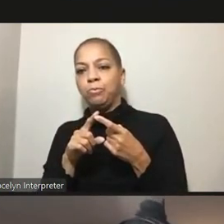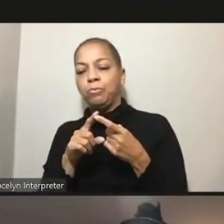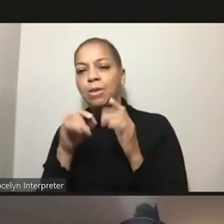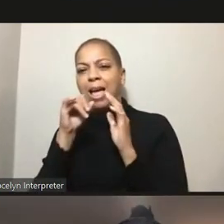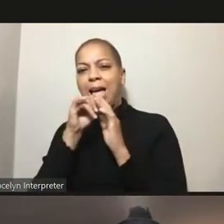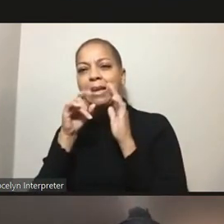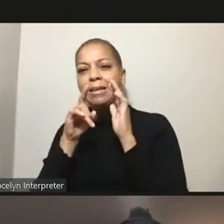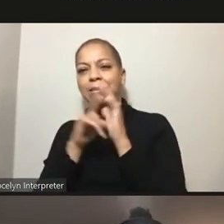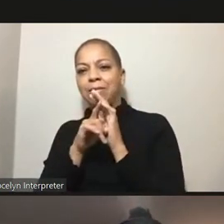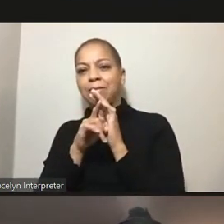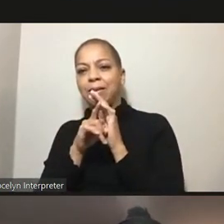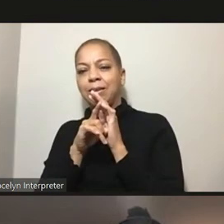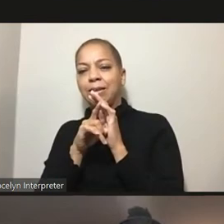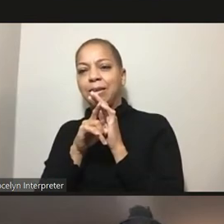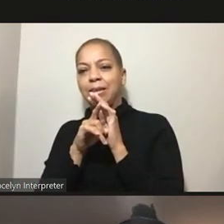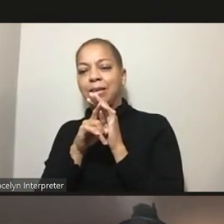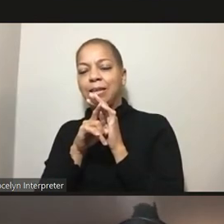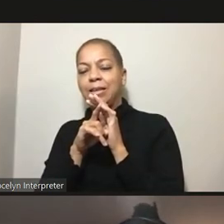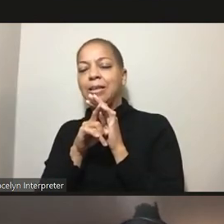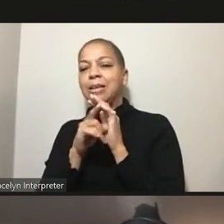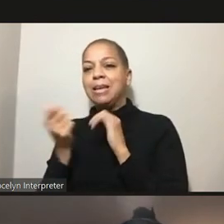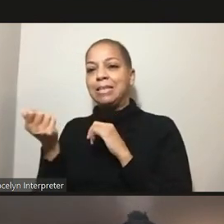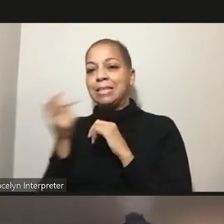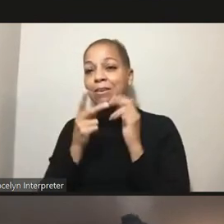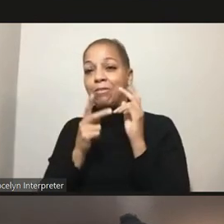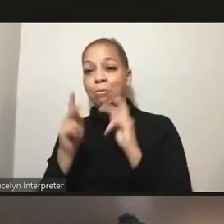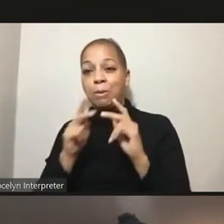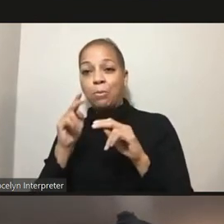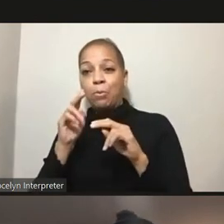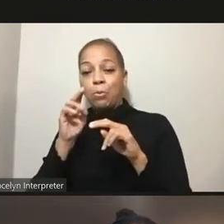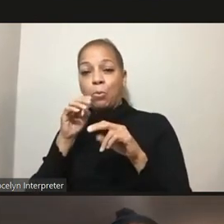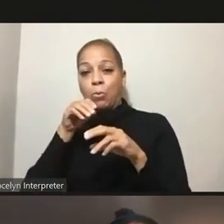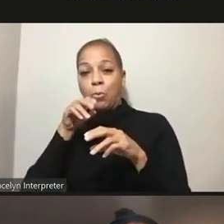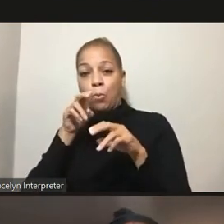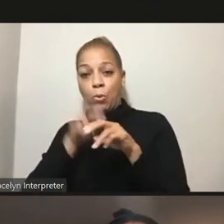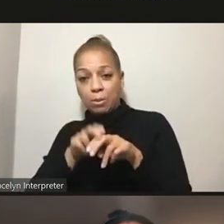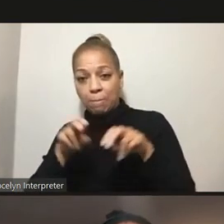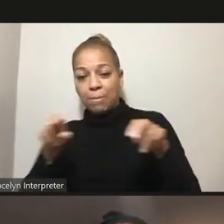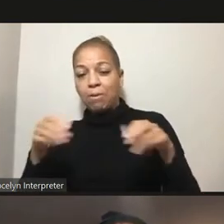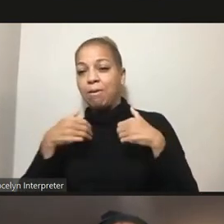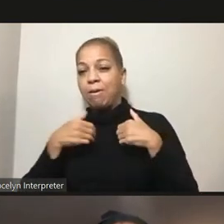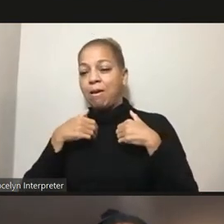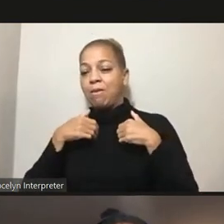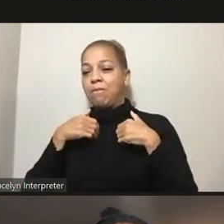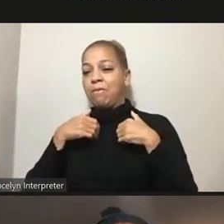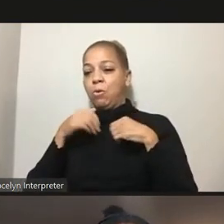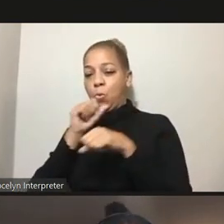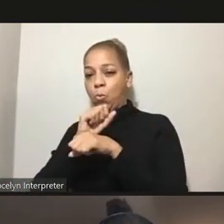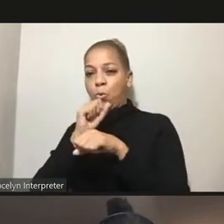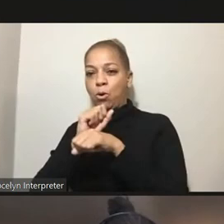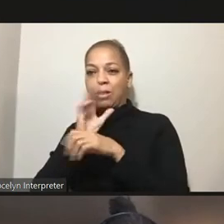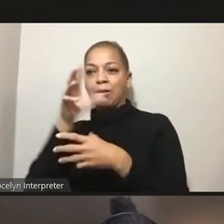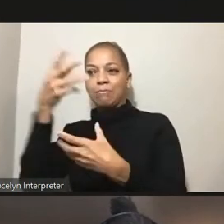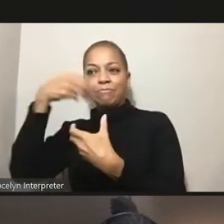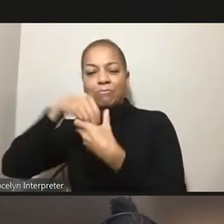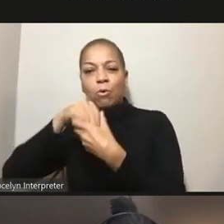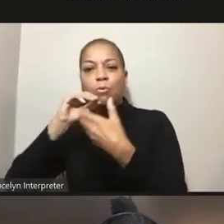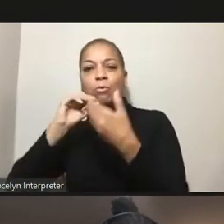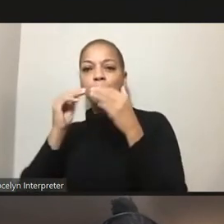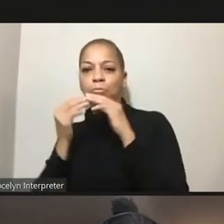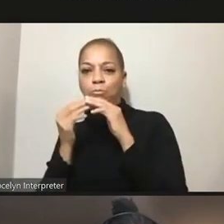identifying that several folks on the panel have a practice that engages communities.